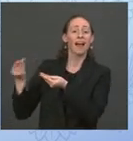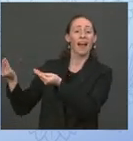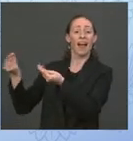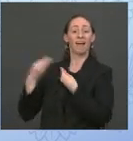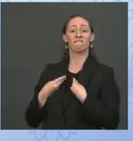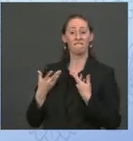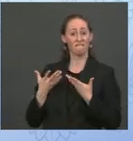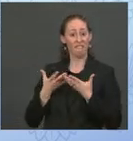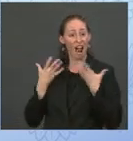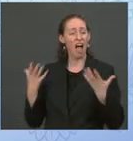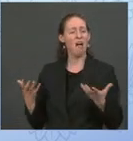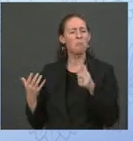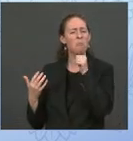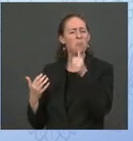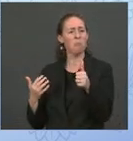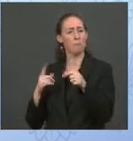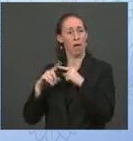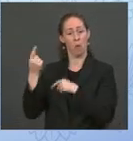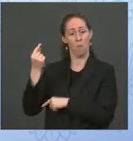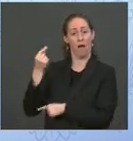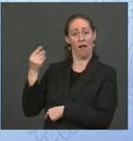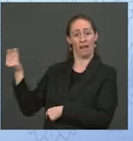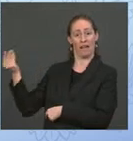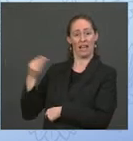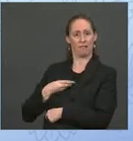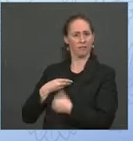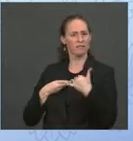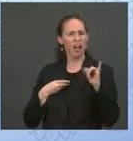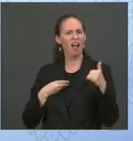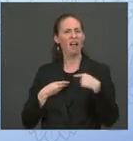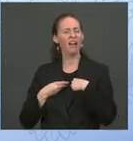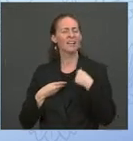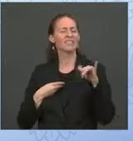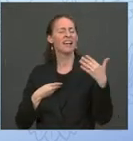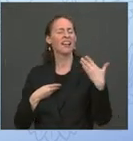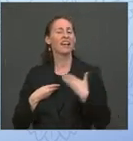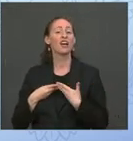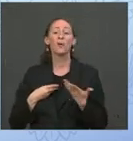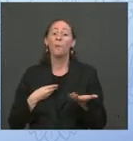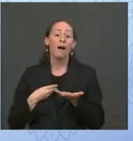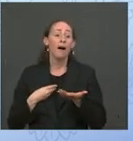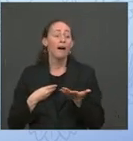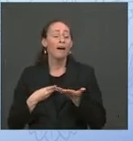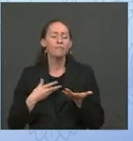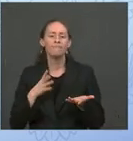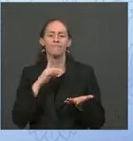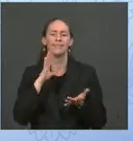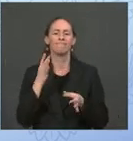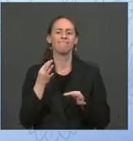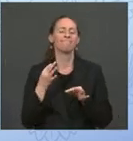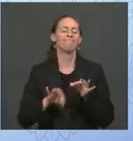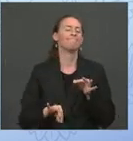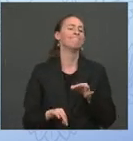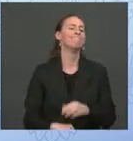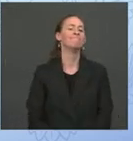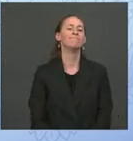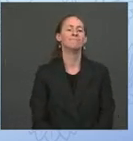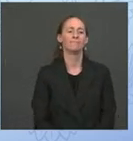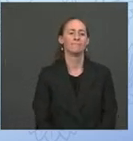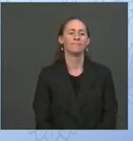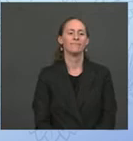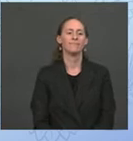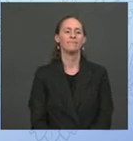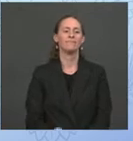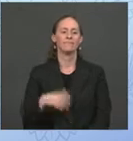her and what I still have to this day is that simple brass school bell that